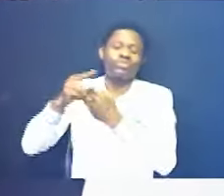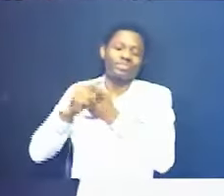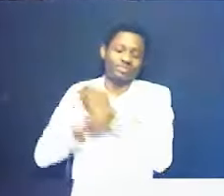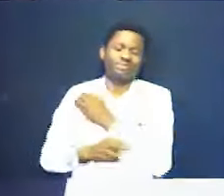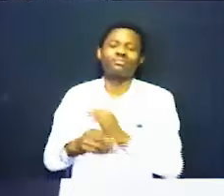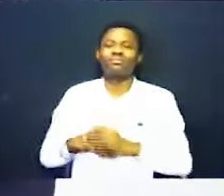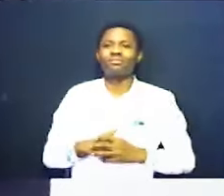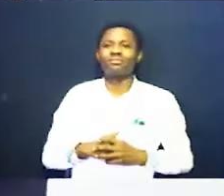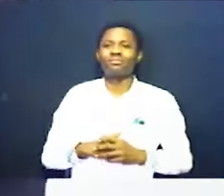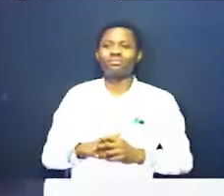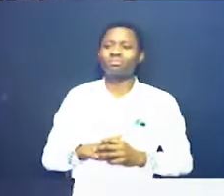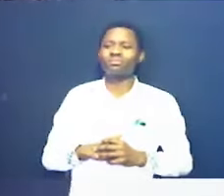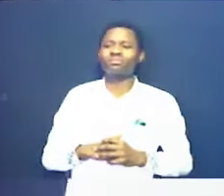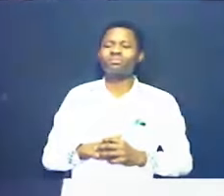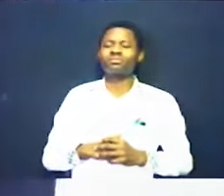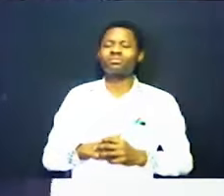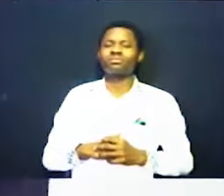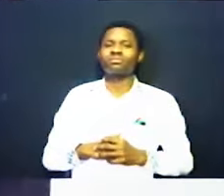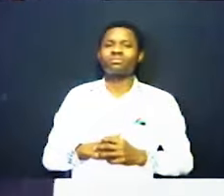Then